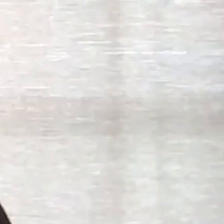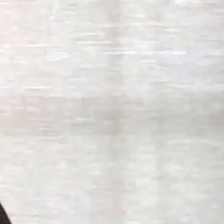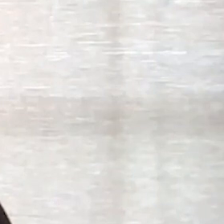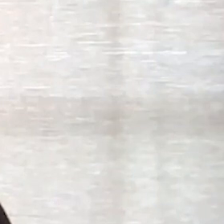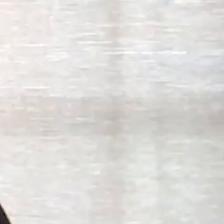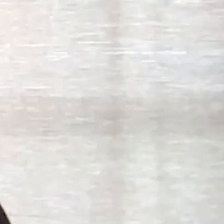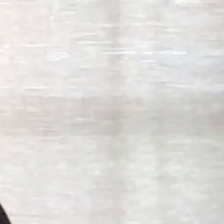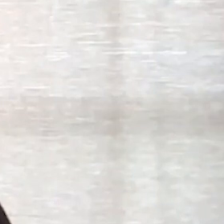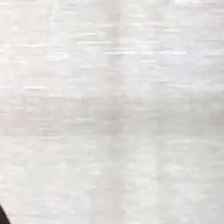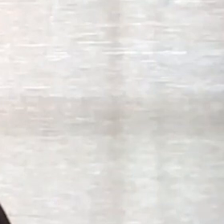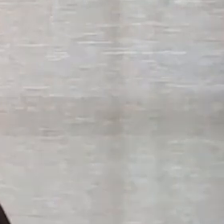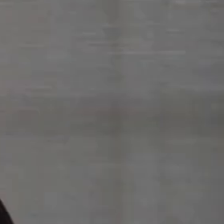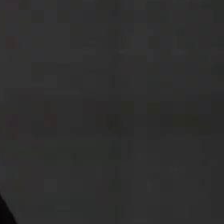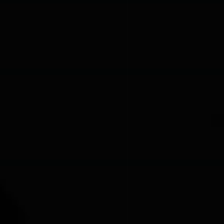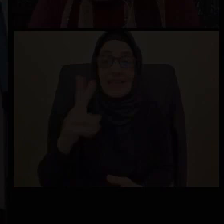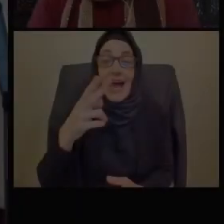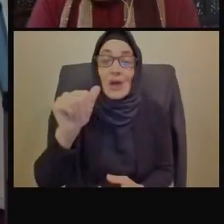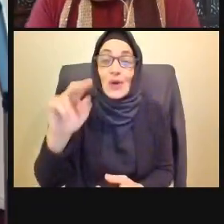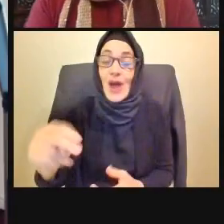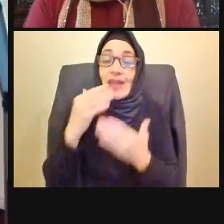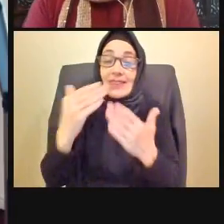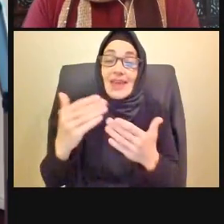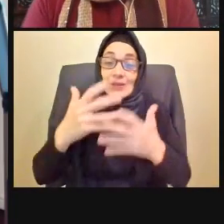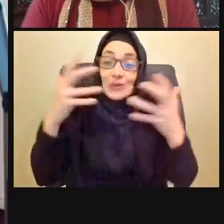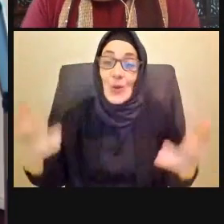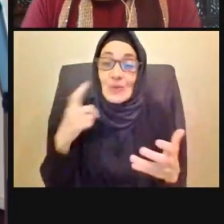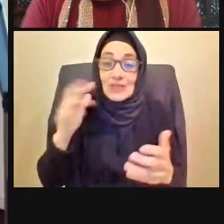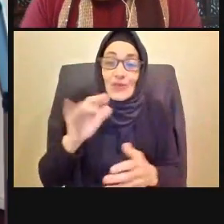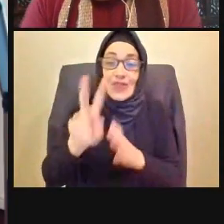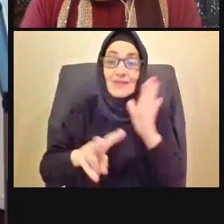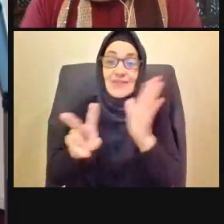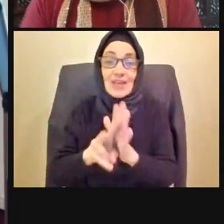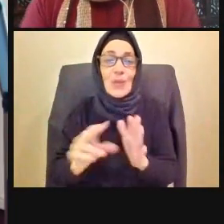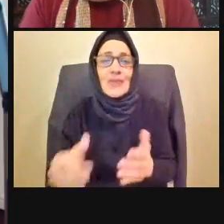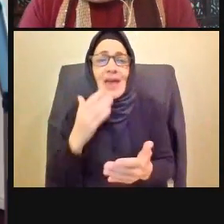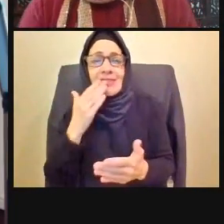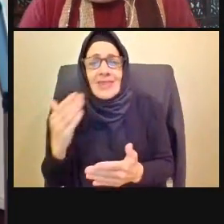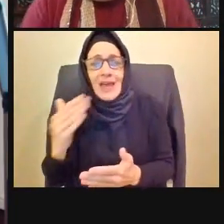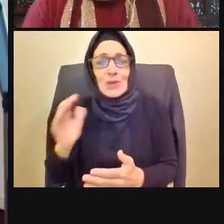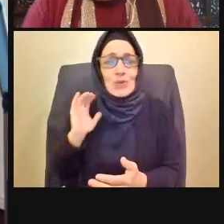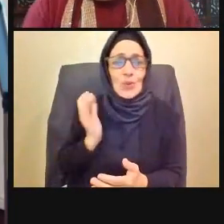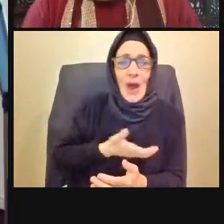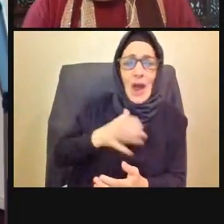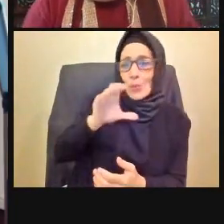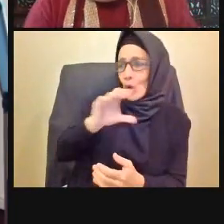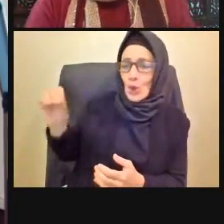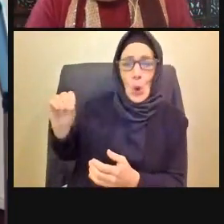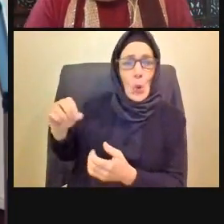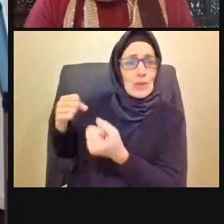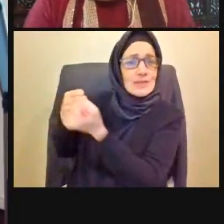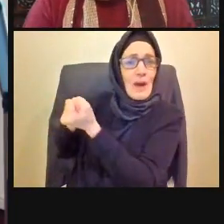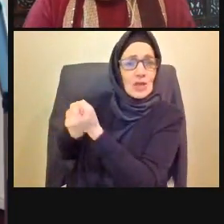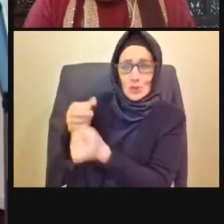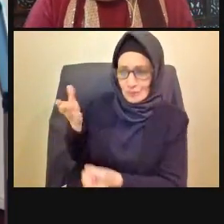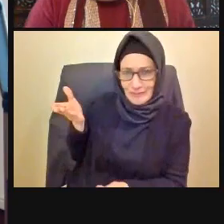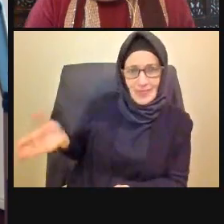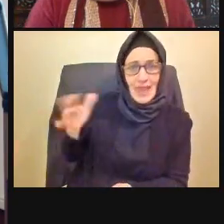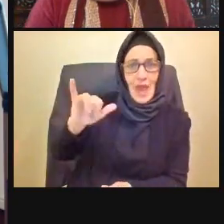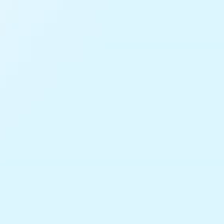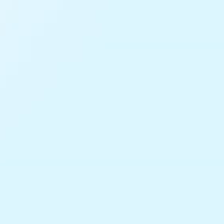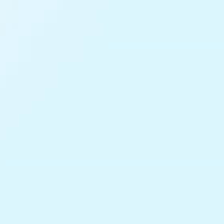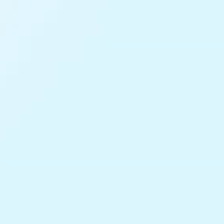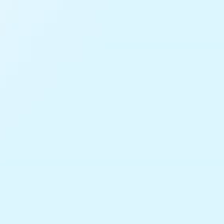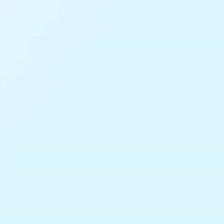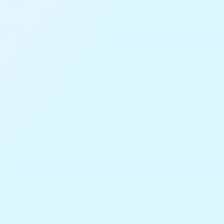very important mission. Thank you. And thanks to our co-sponsors at IFANCA. IFANCA, of